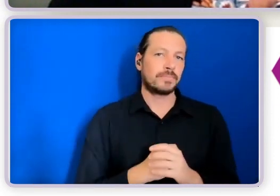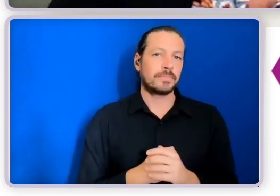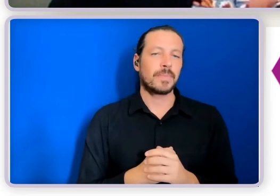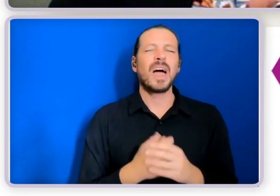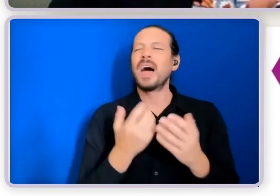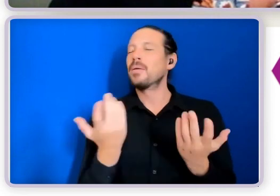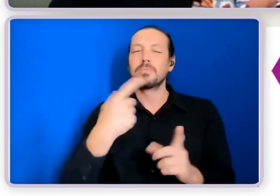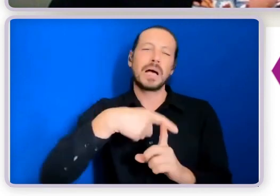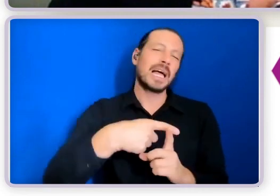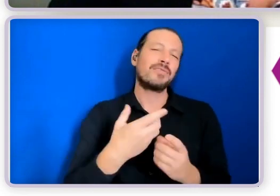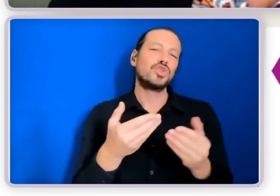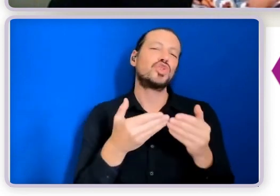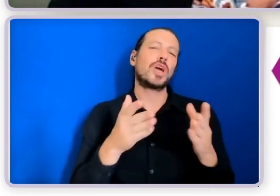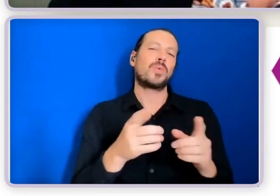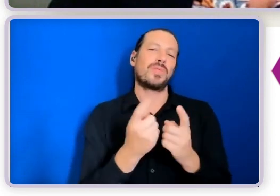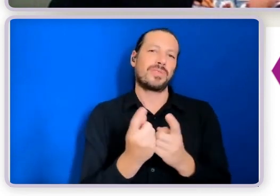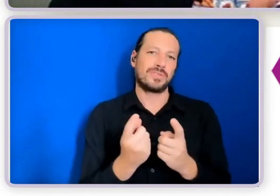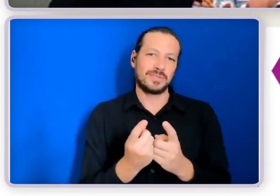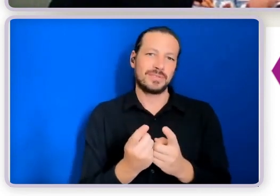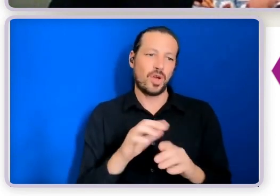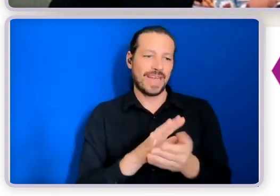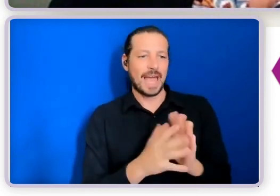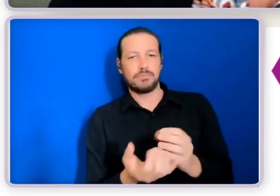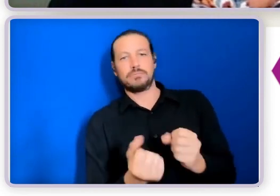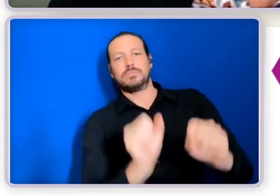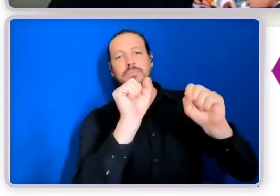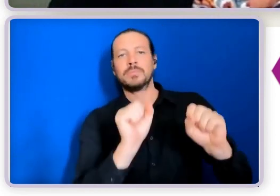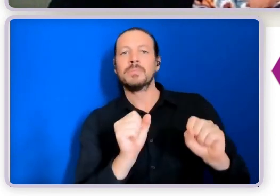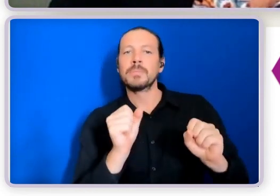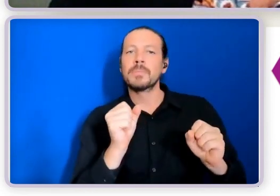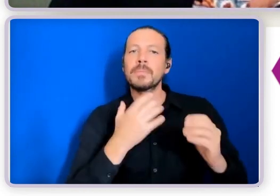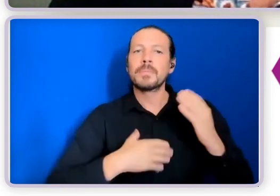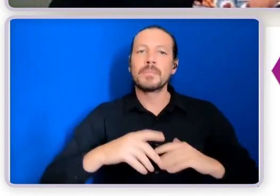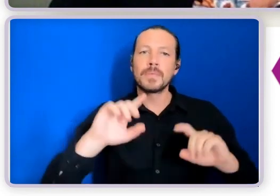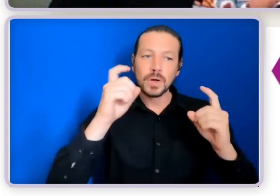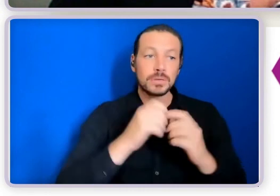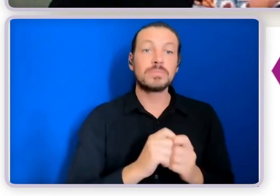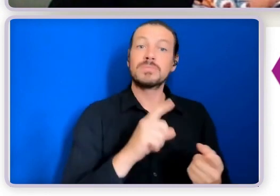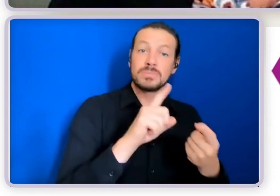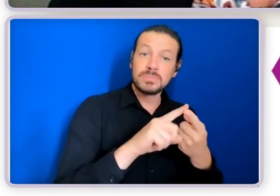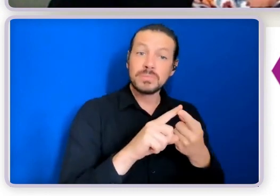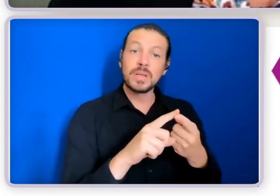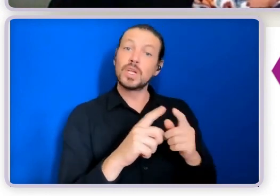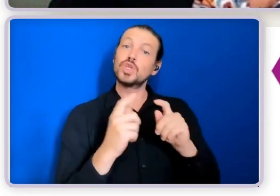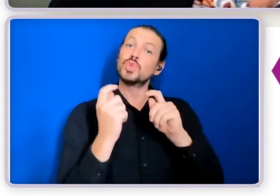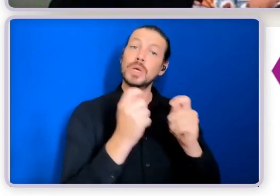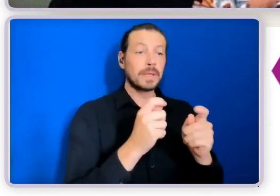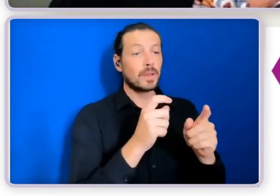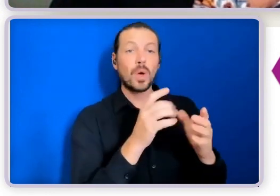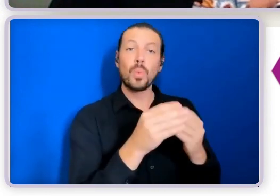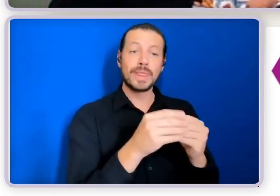in terms of the prevention of behaviours of concern. Dignified, respectful treatment.